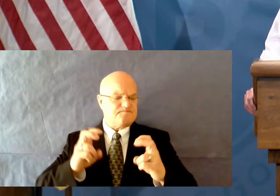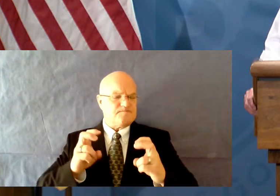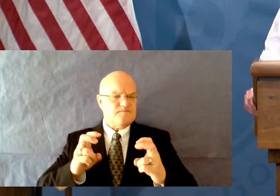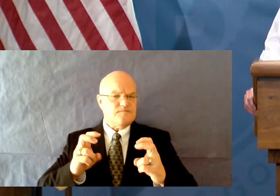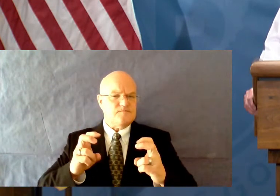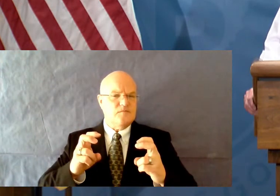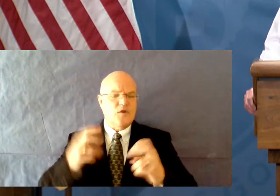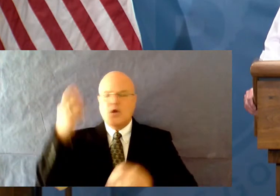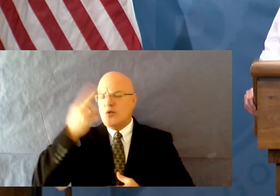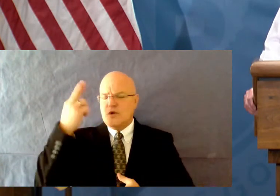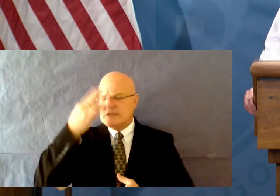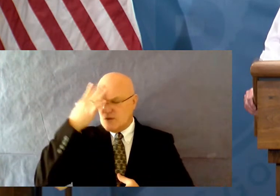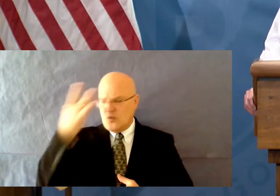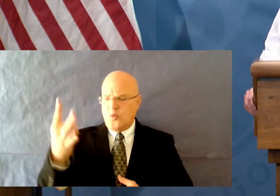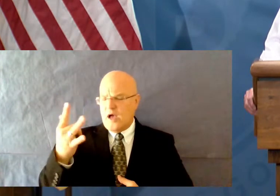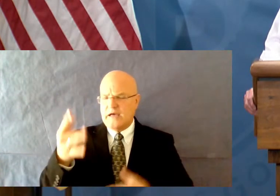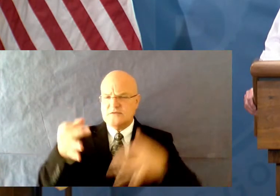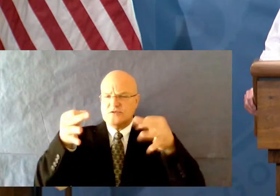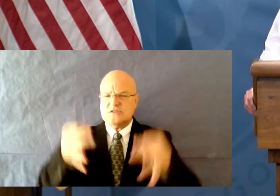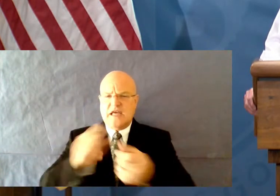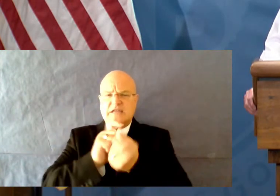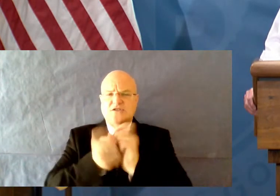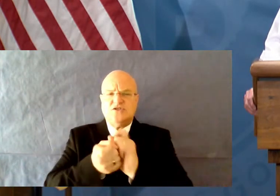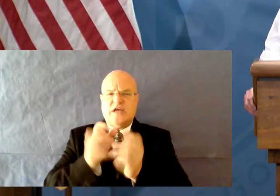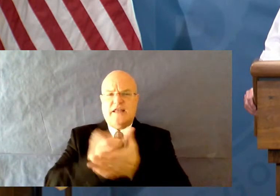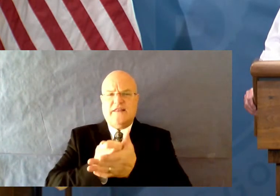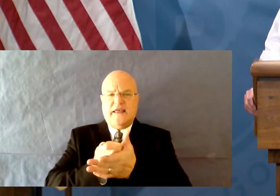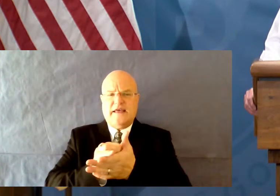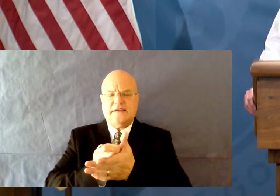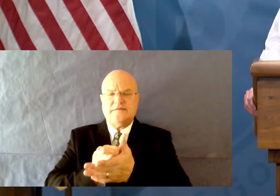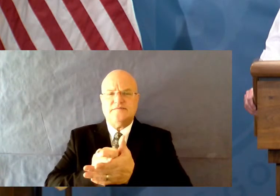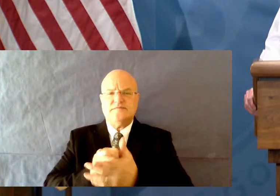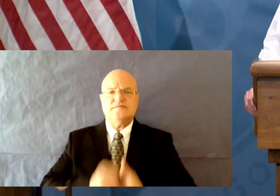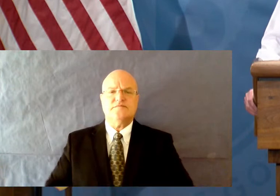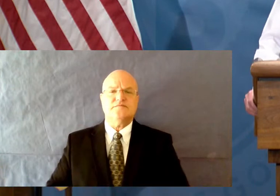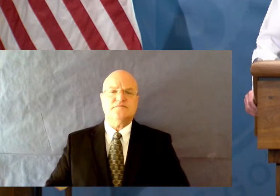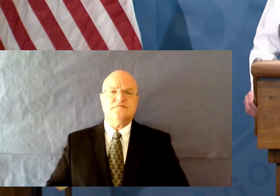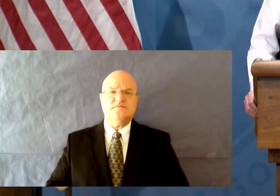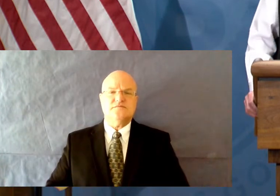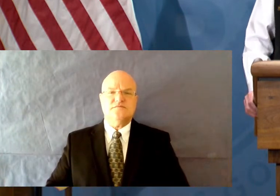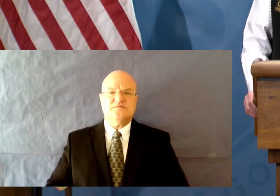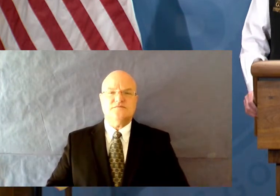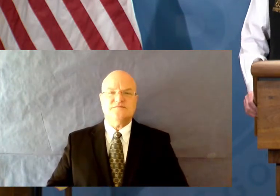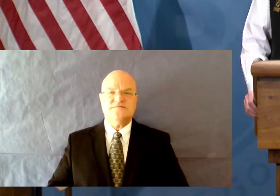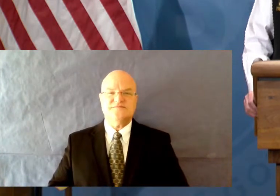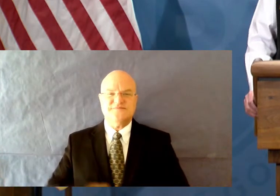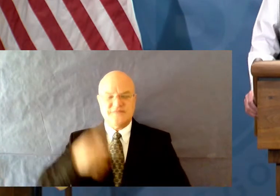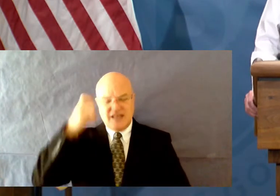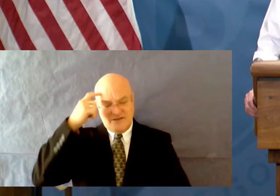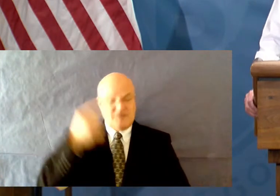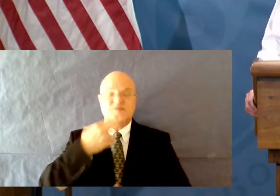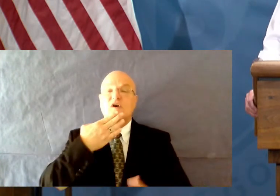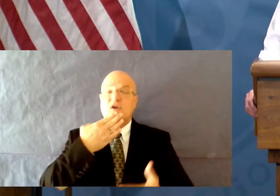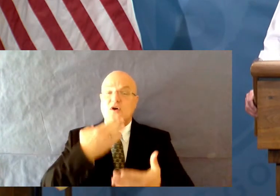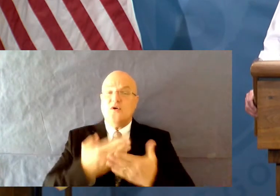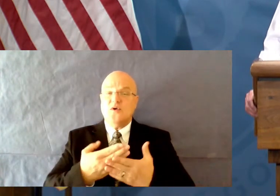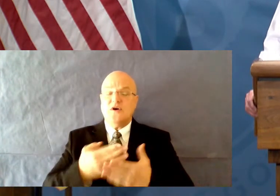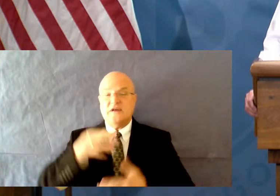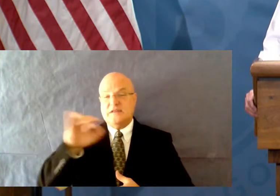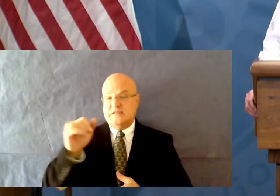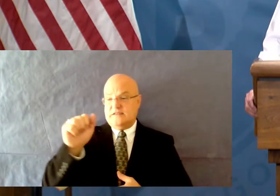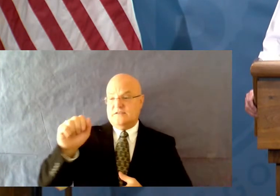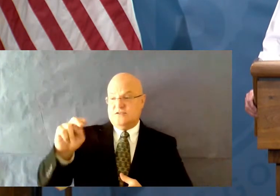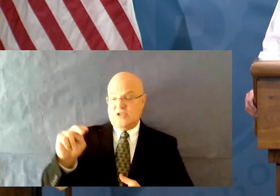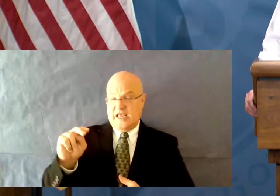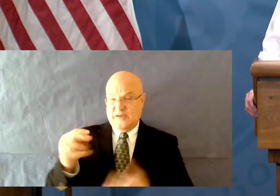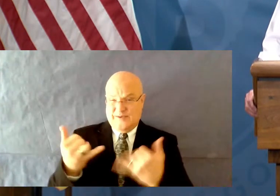reason was for changing those requirements. Well, of course, January of